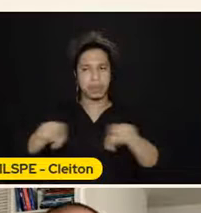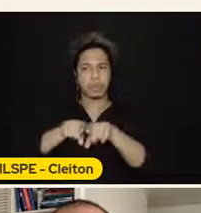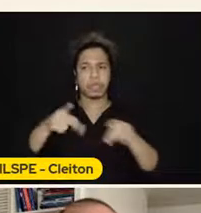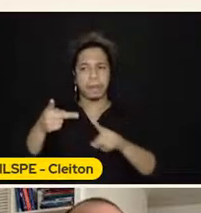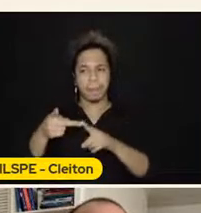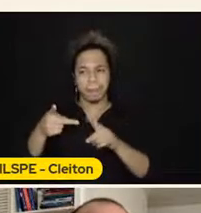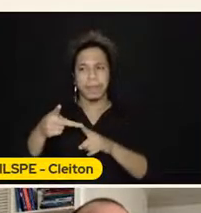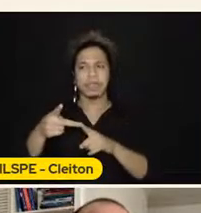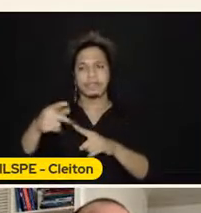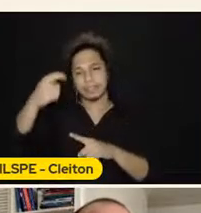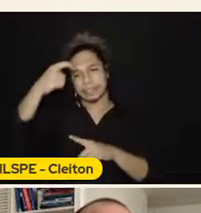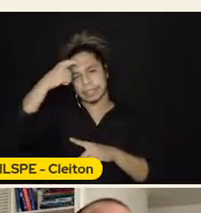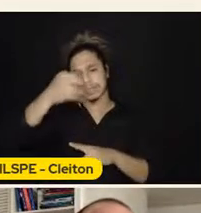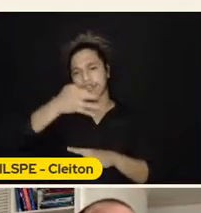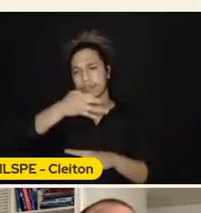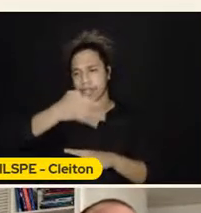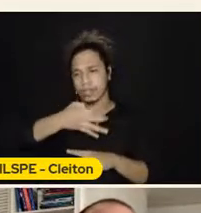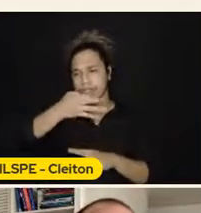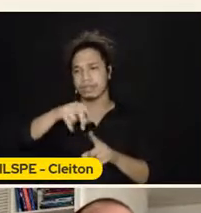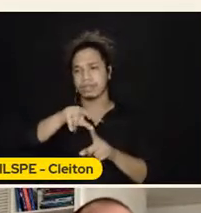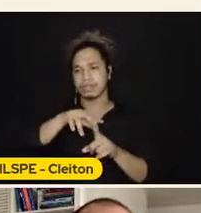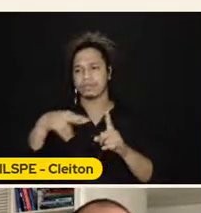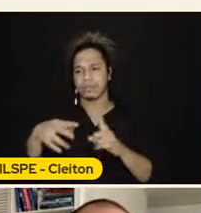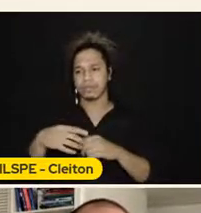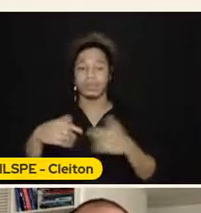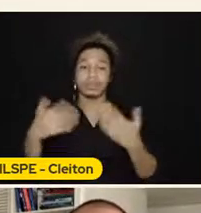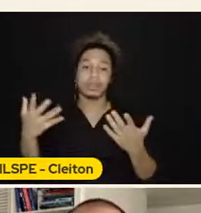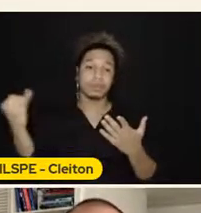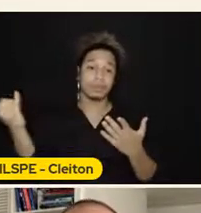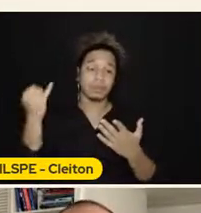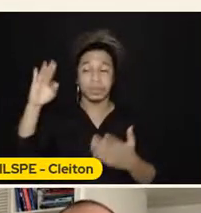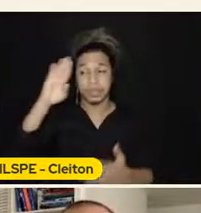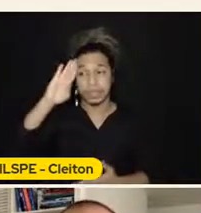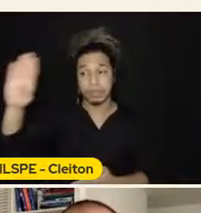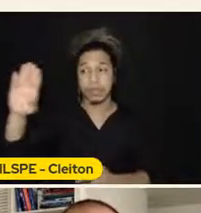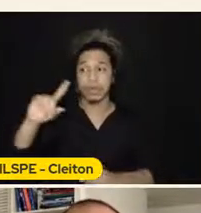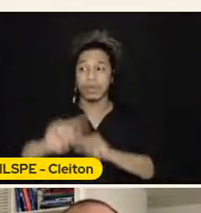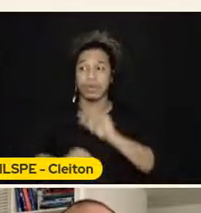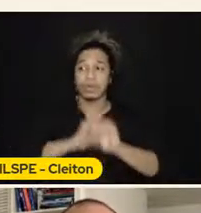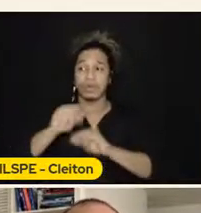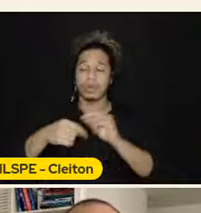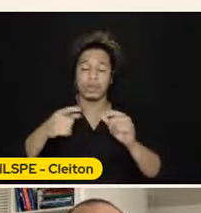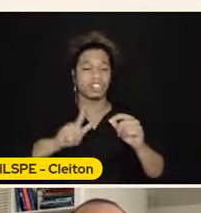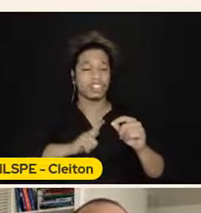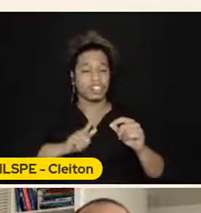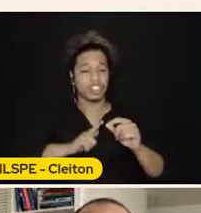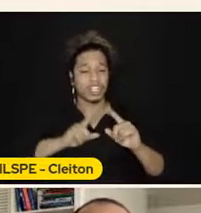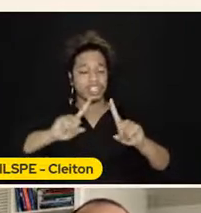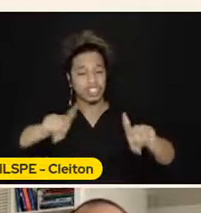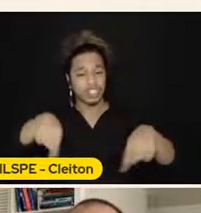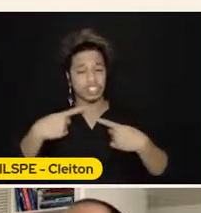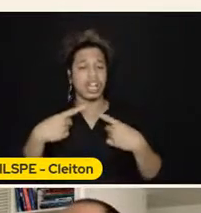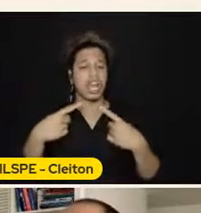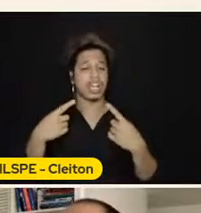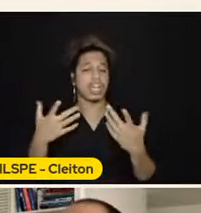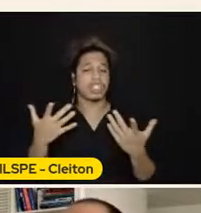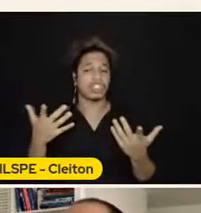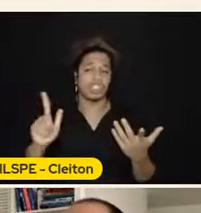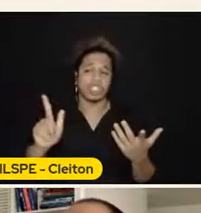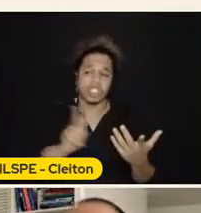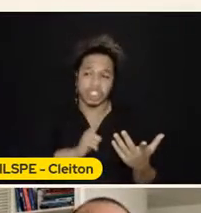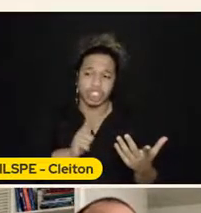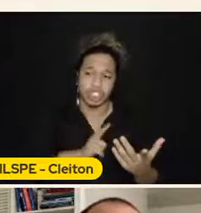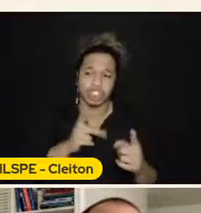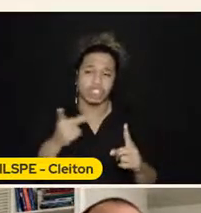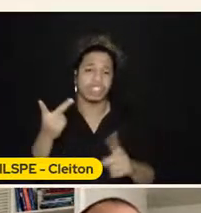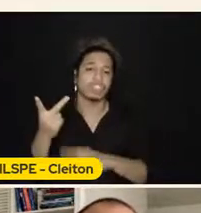focus on the change, and most importantly on the challenge, on challenging adversity